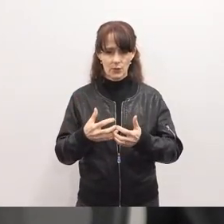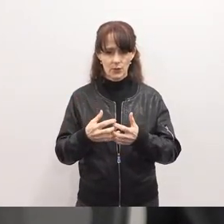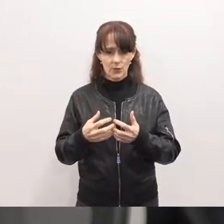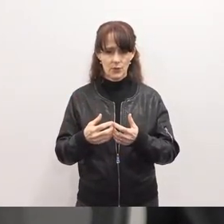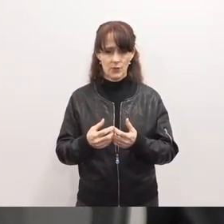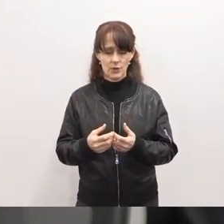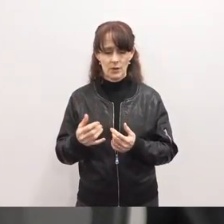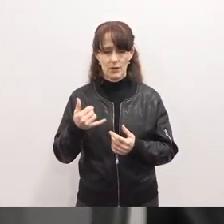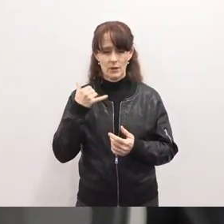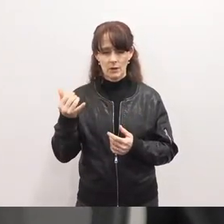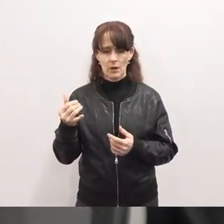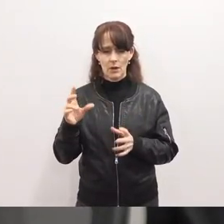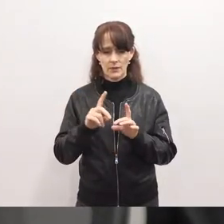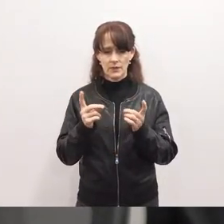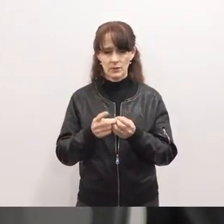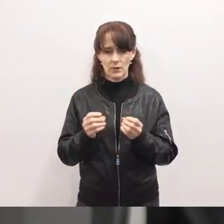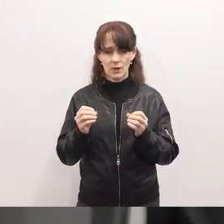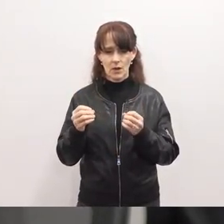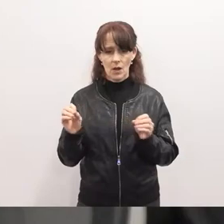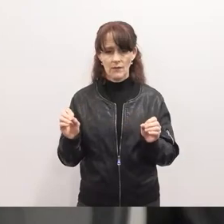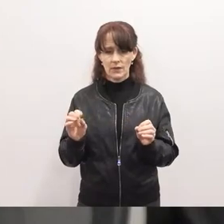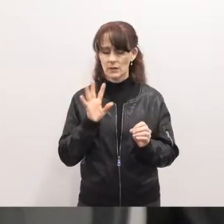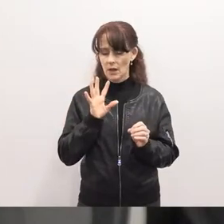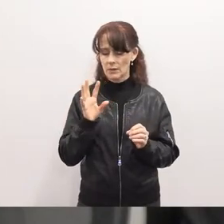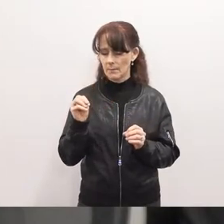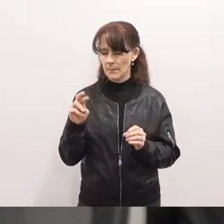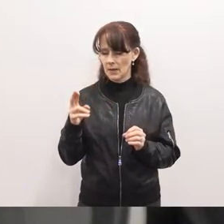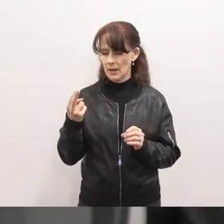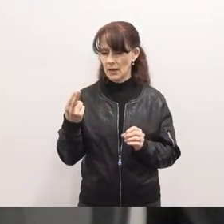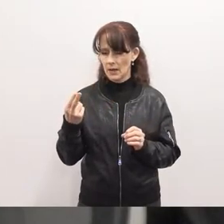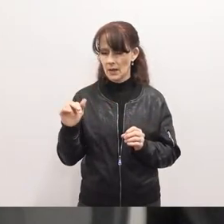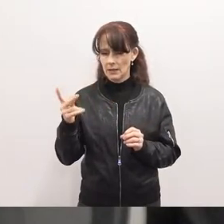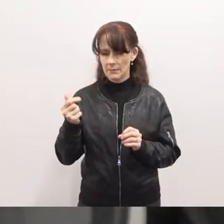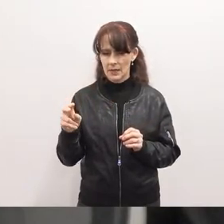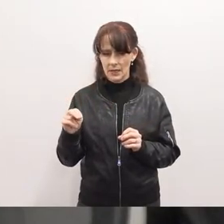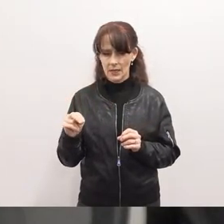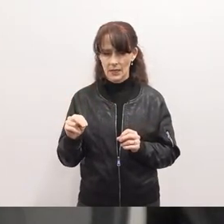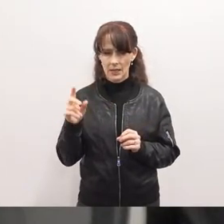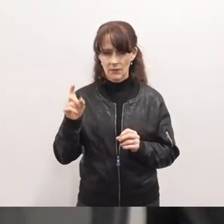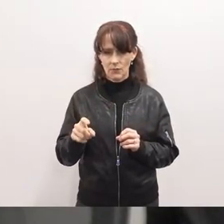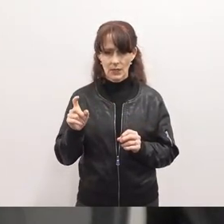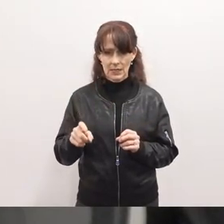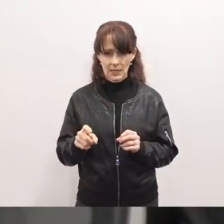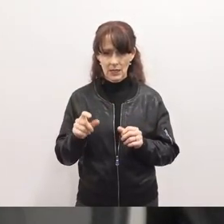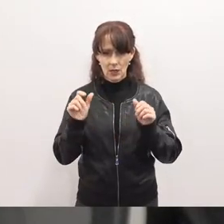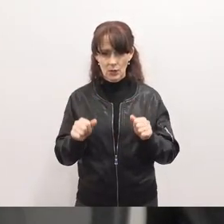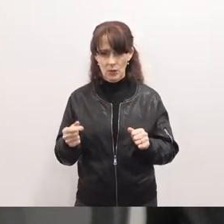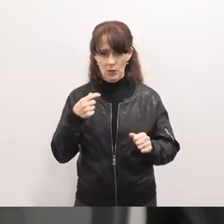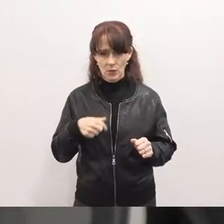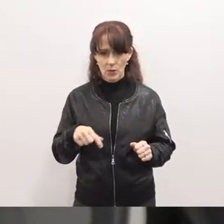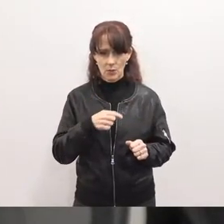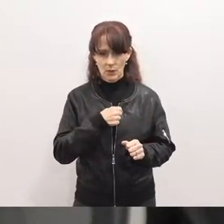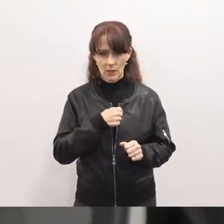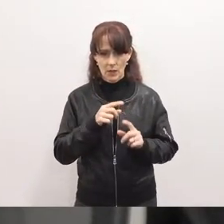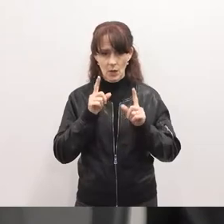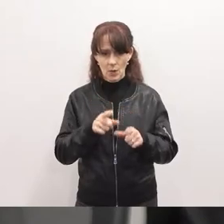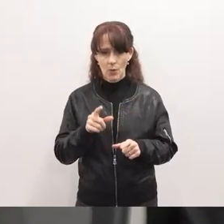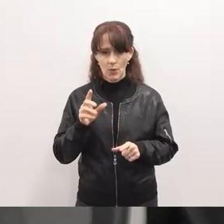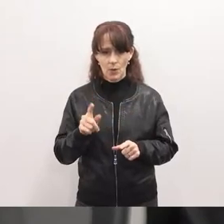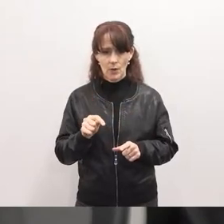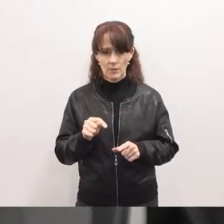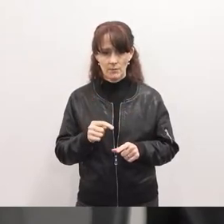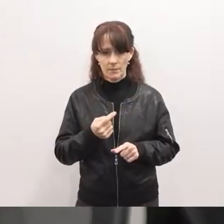called the district office and talked to Mr. Hickman about it. And I said, well, if we needed to, could we, order it? And he